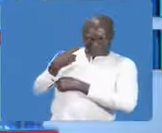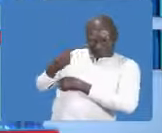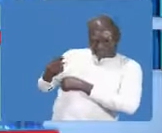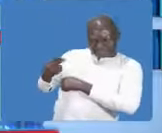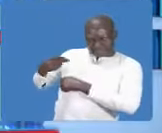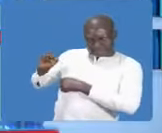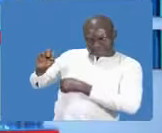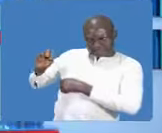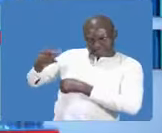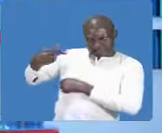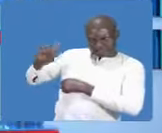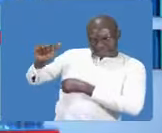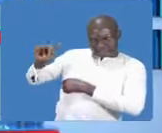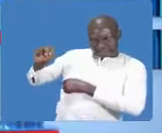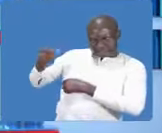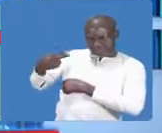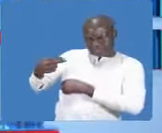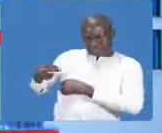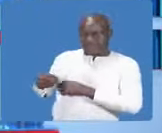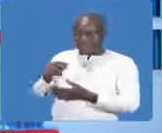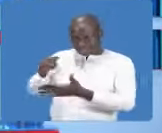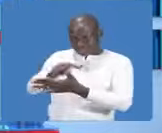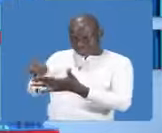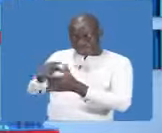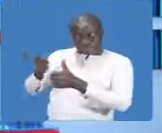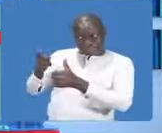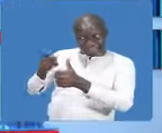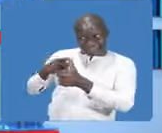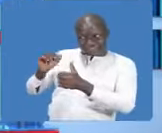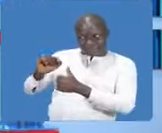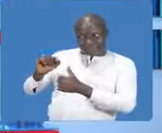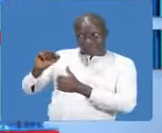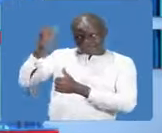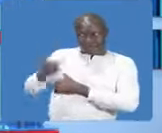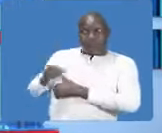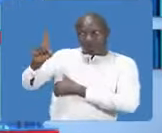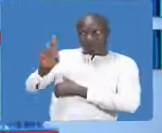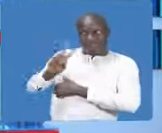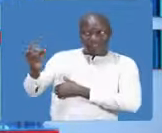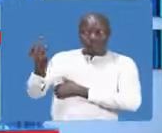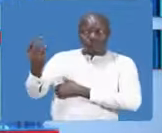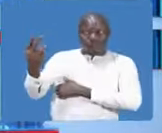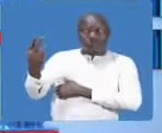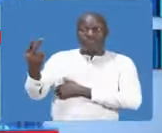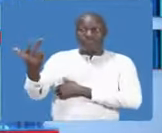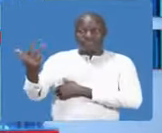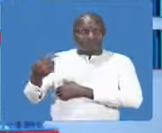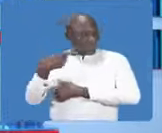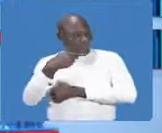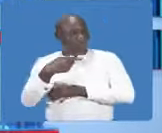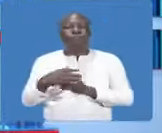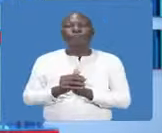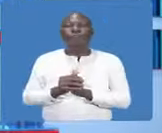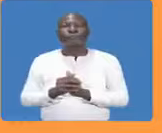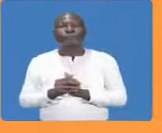de na wonte mame nka no ntantam nchọ First Samuel chapter 1 verse 12 and 13